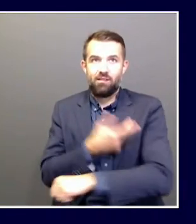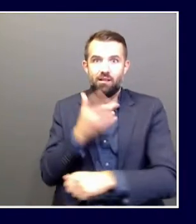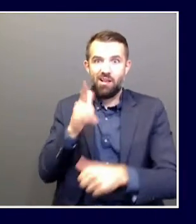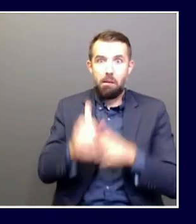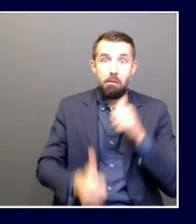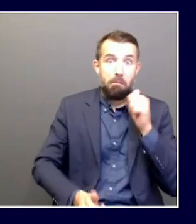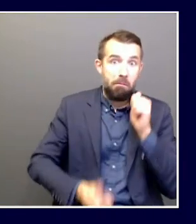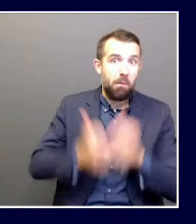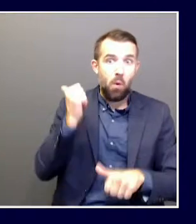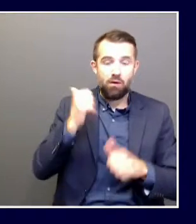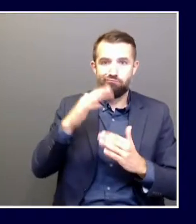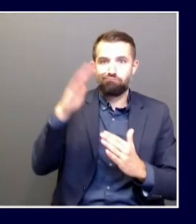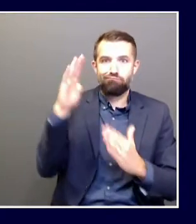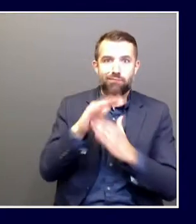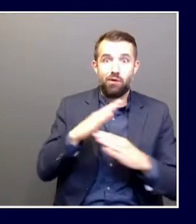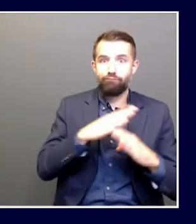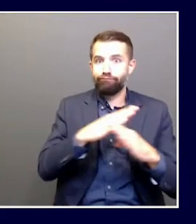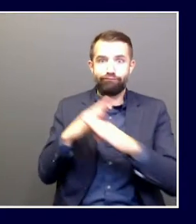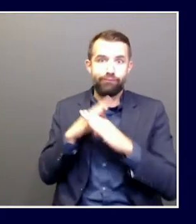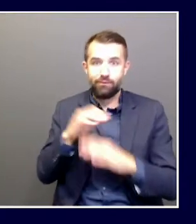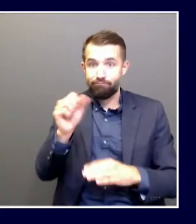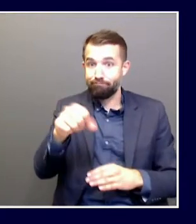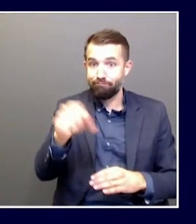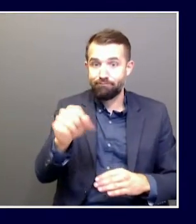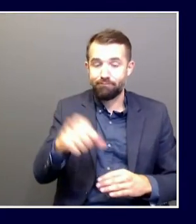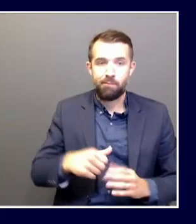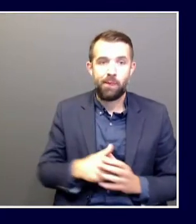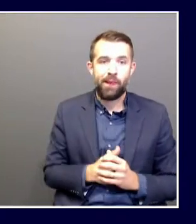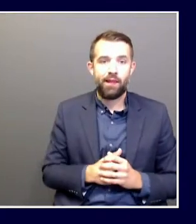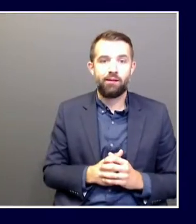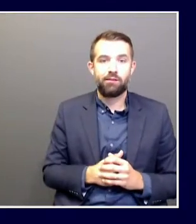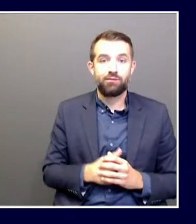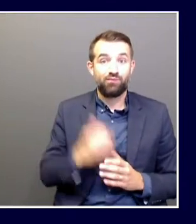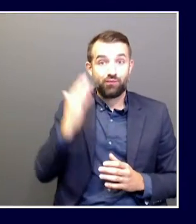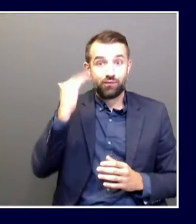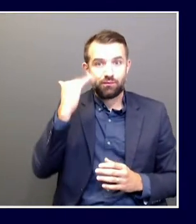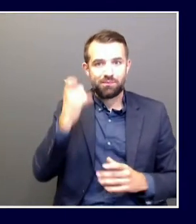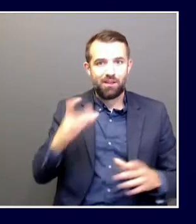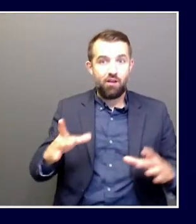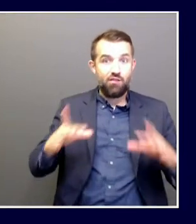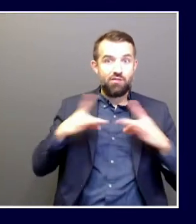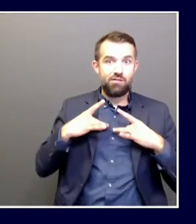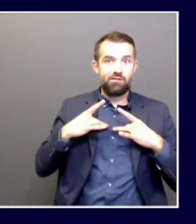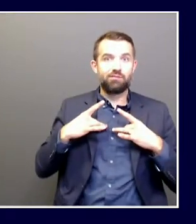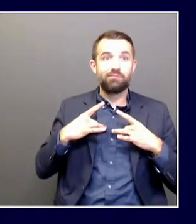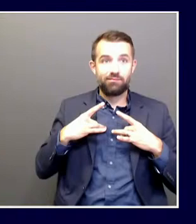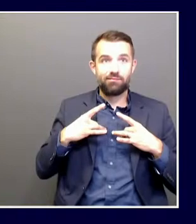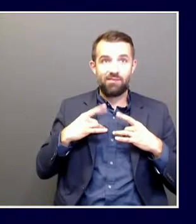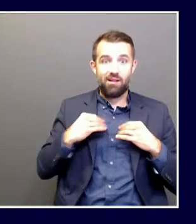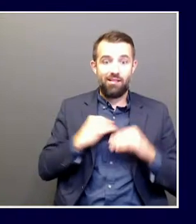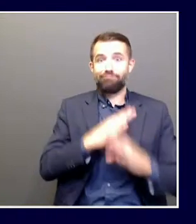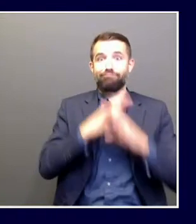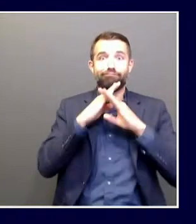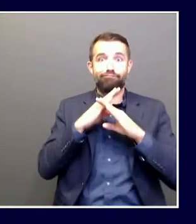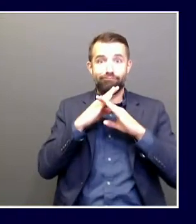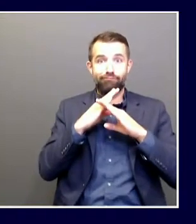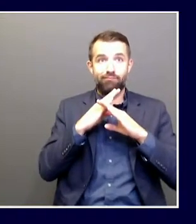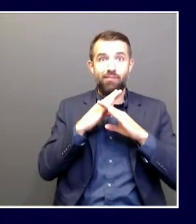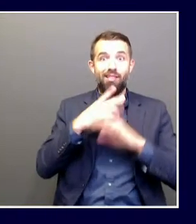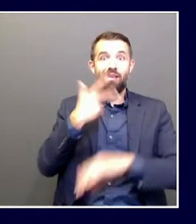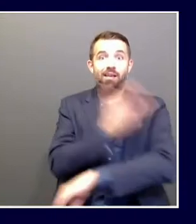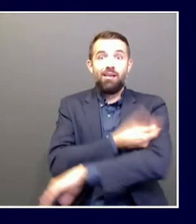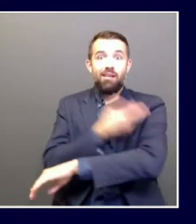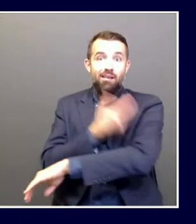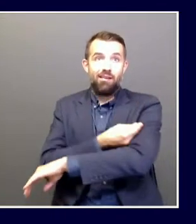of pre-existing immunity from having had COVID plus the vaccine really turbocharges the body's immune system. The